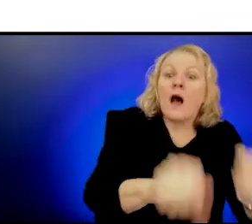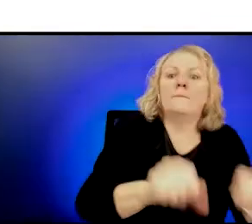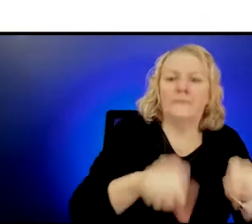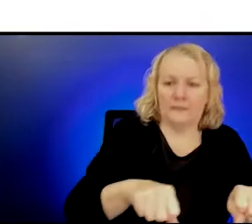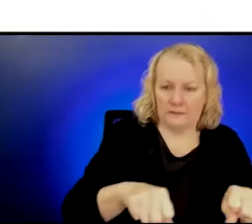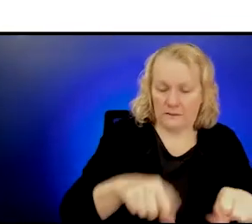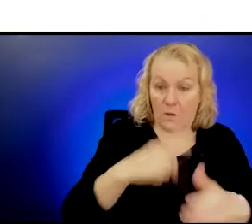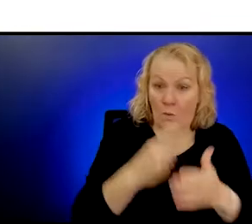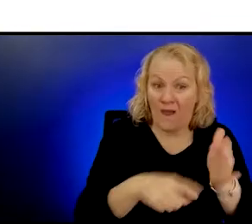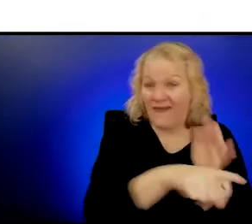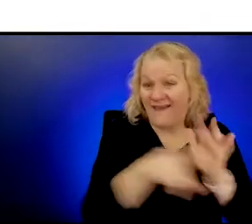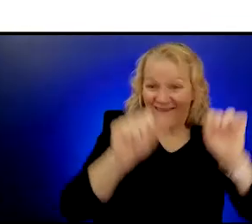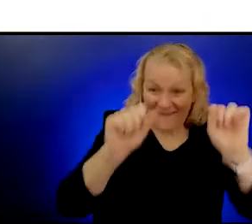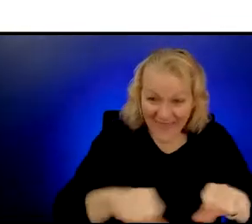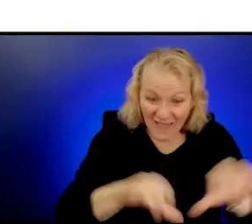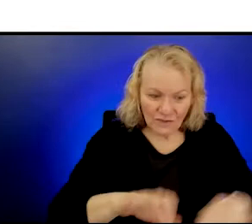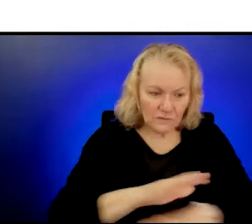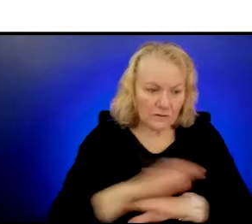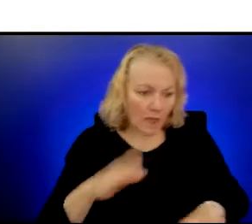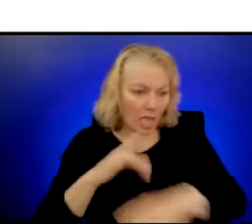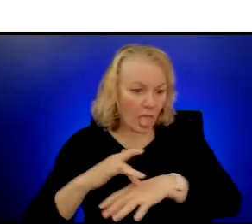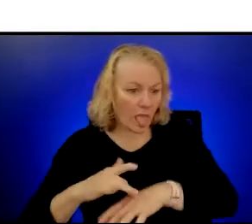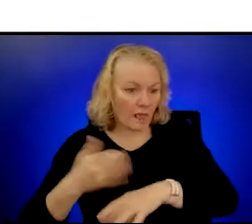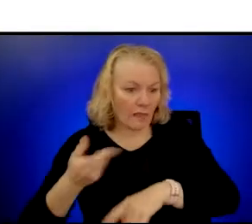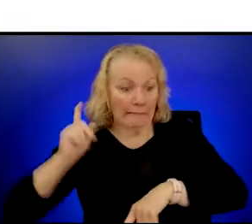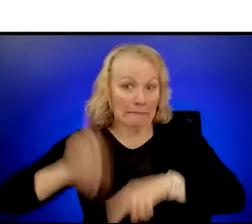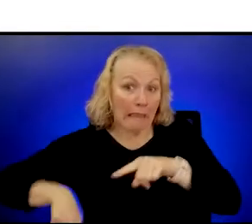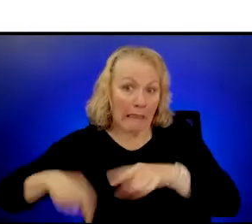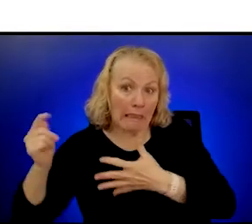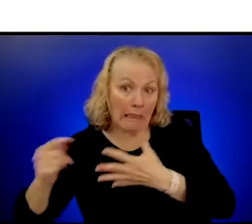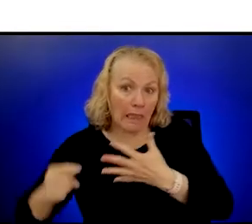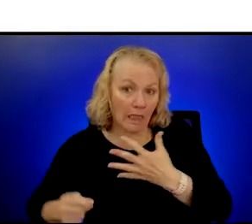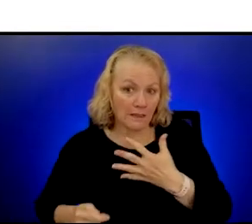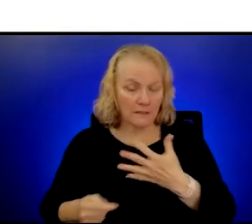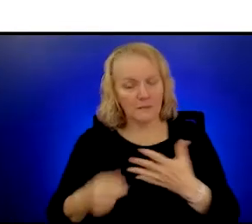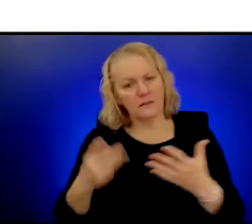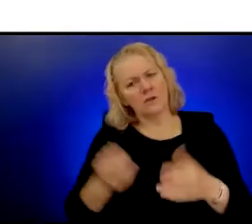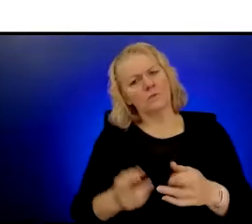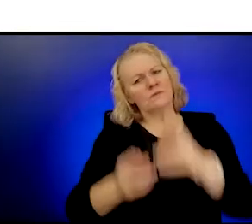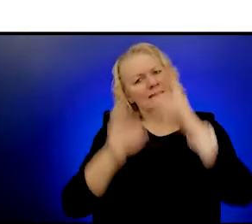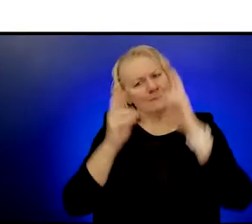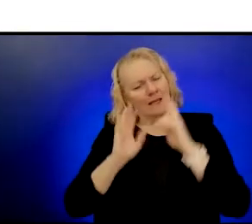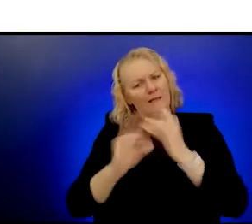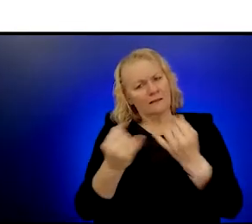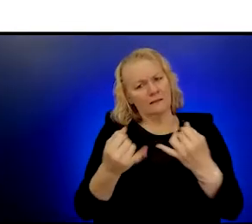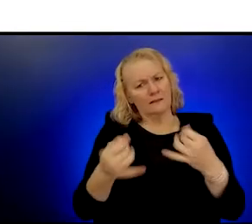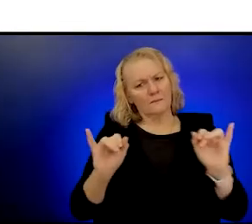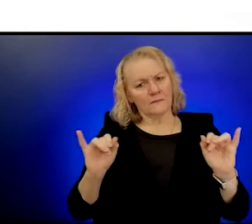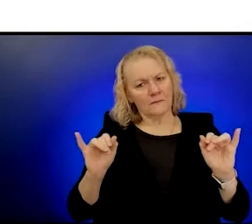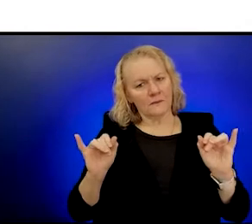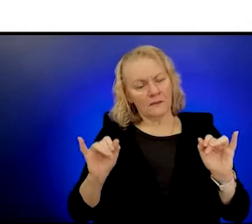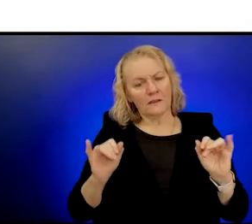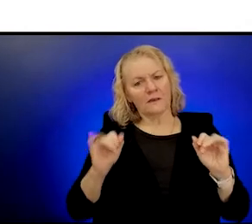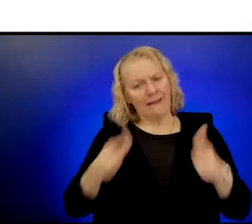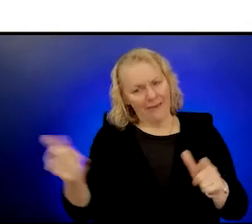person can do rather than what a person cannot do. Respect the person's independence. Allow them